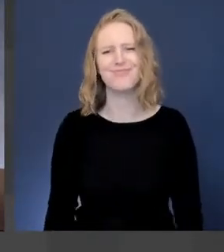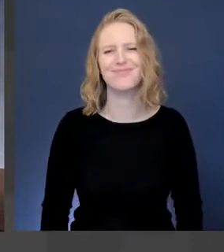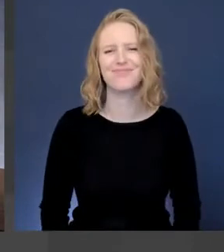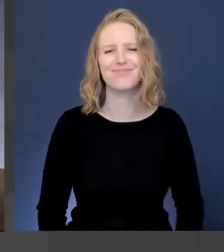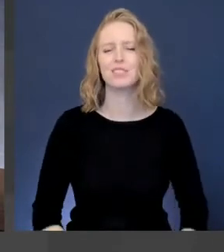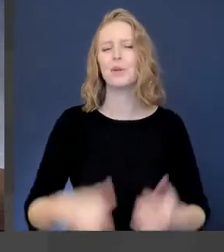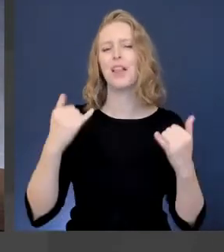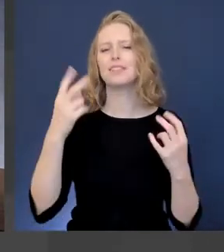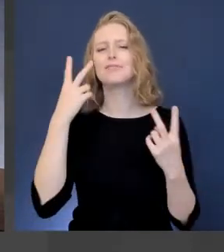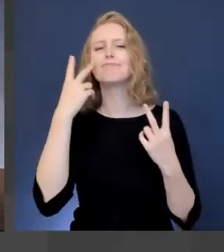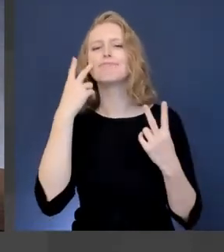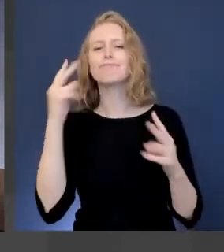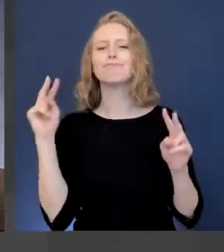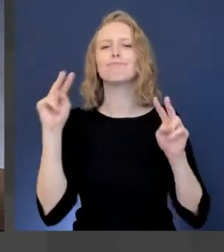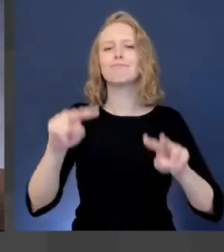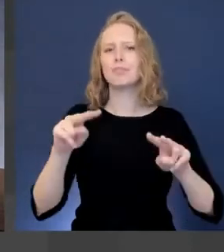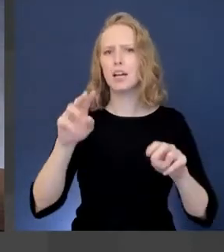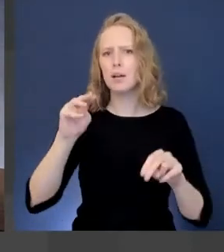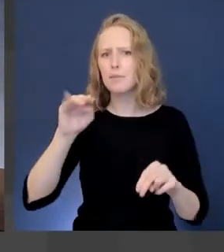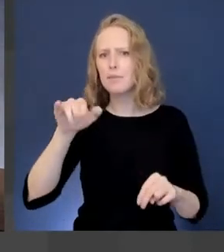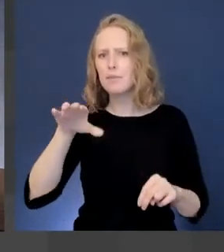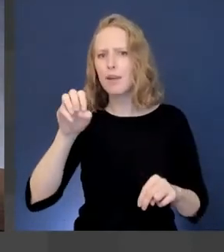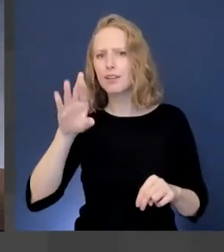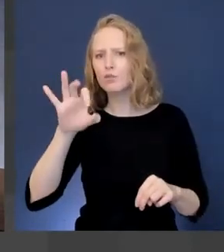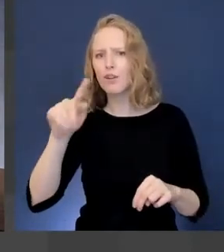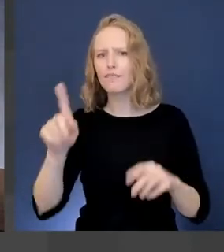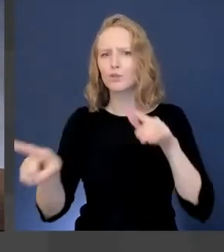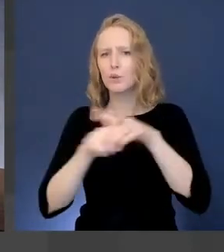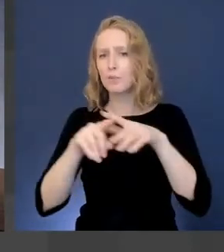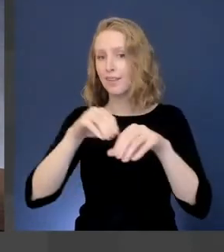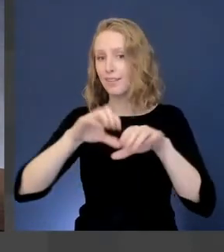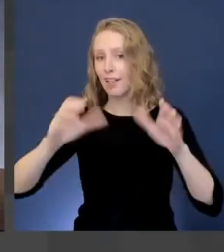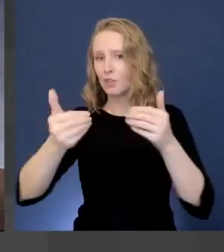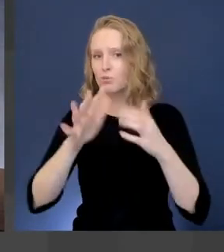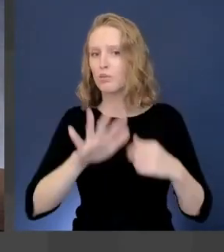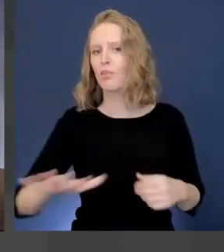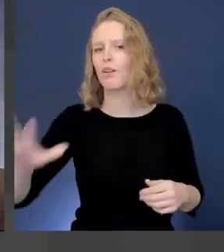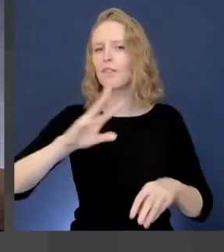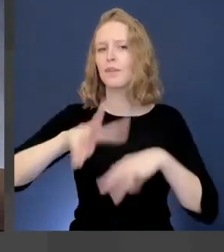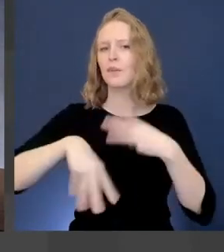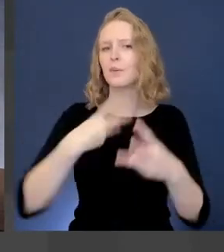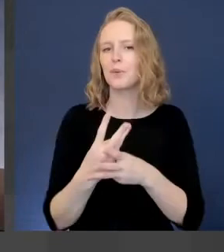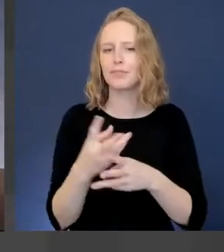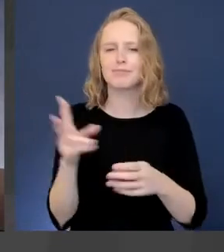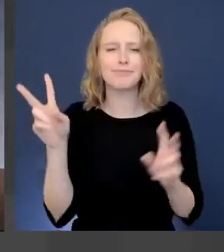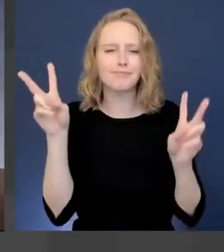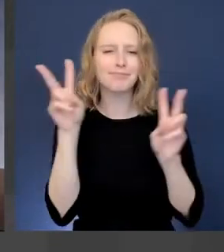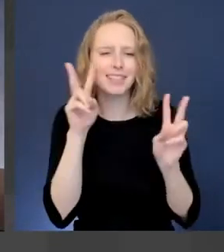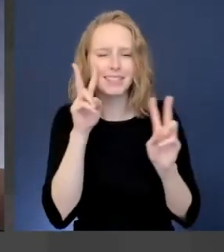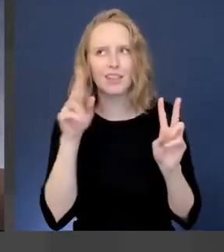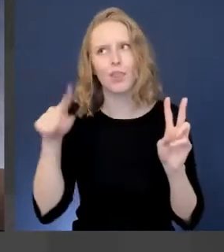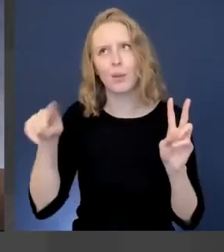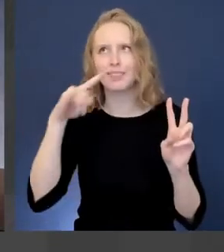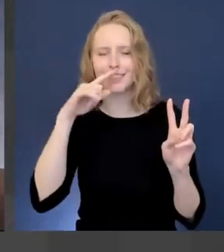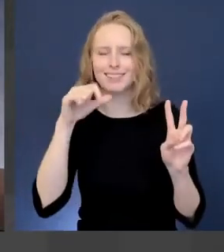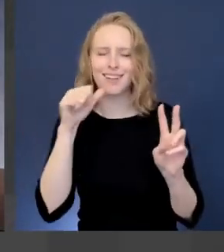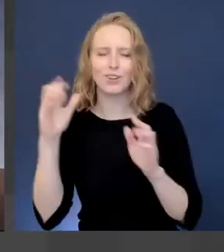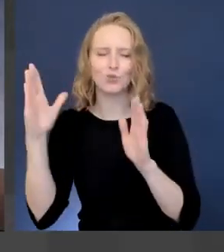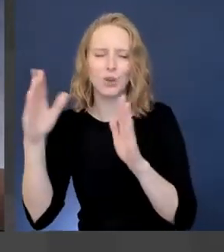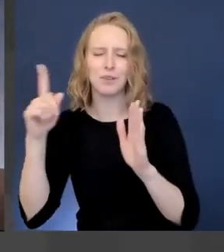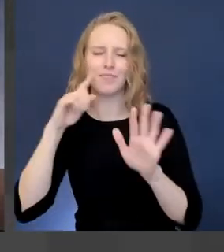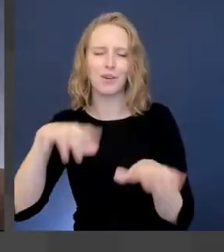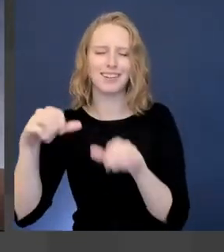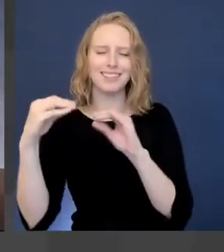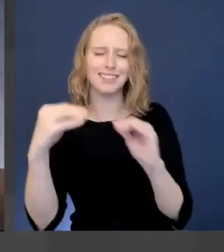how Minecraft is being used in classrooms around the world by kids who didn't get in trouble just for telling everyone that homework was